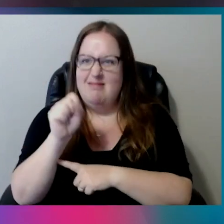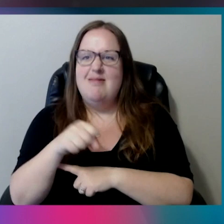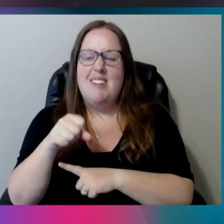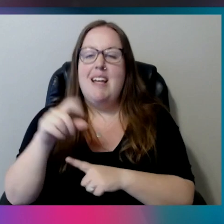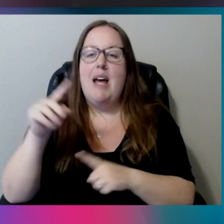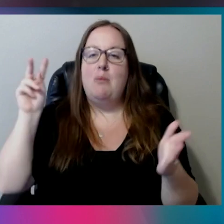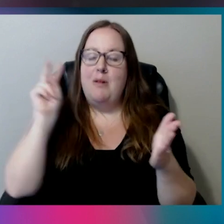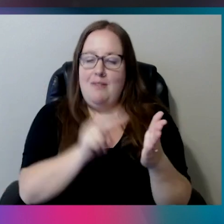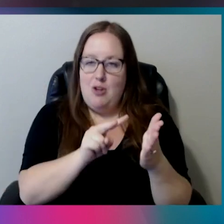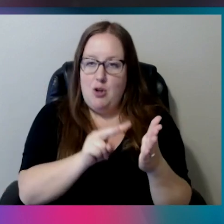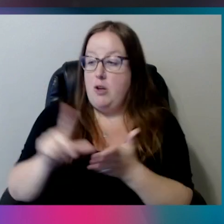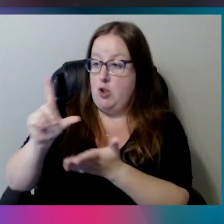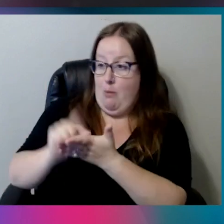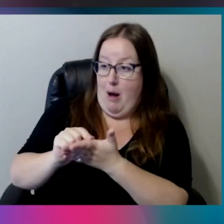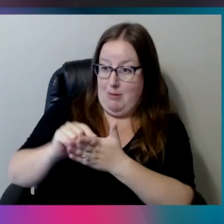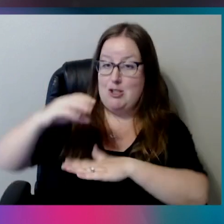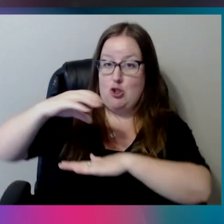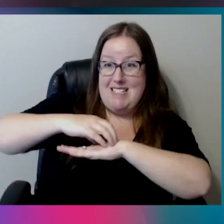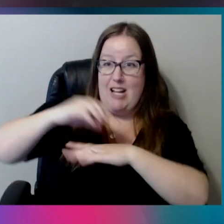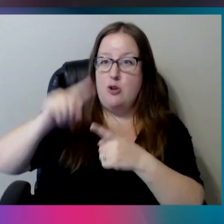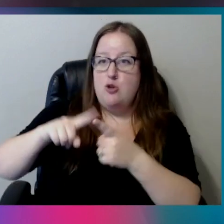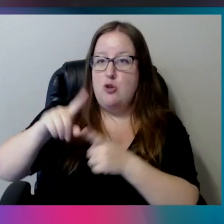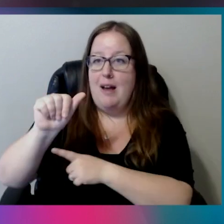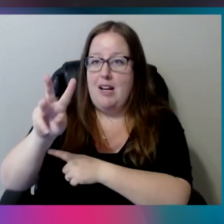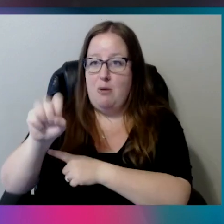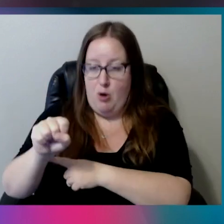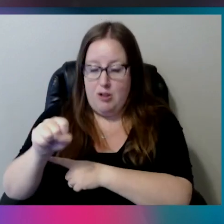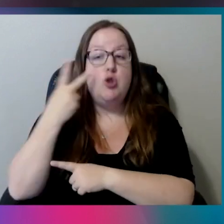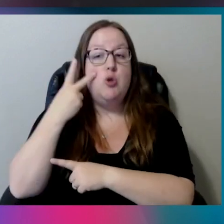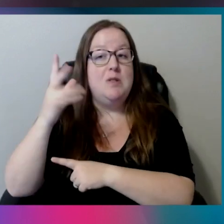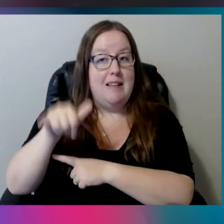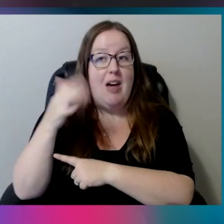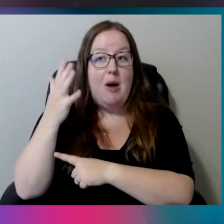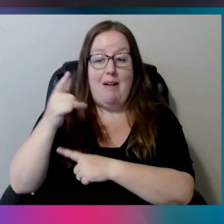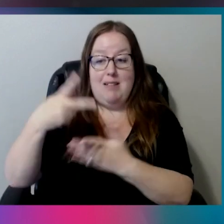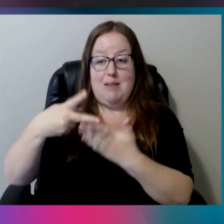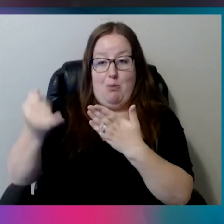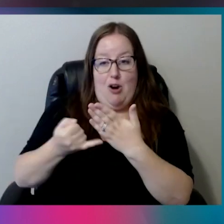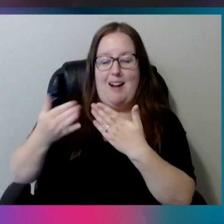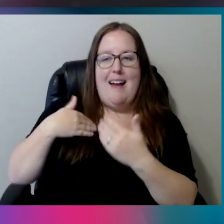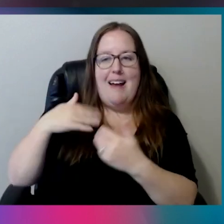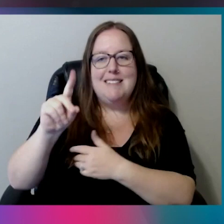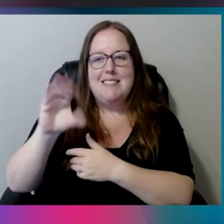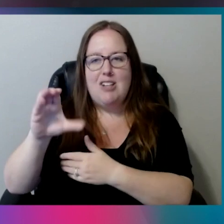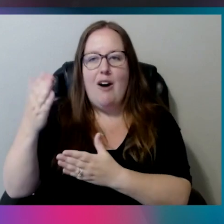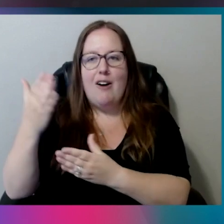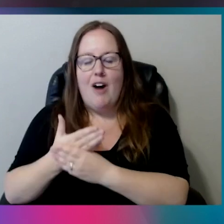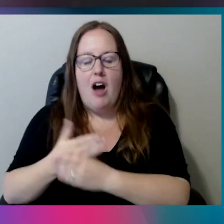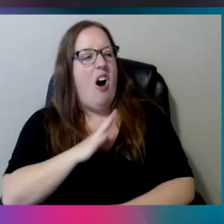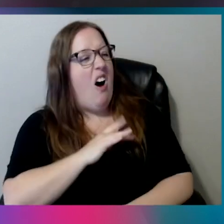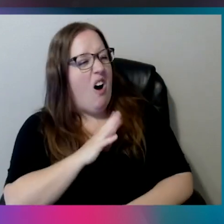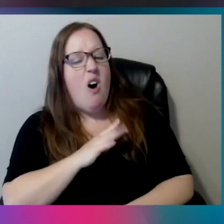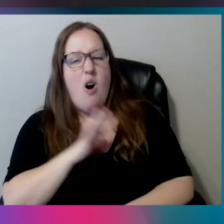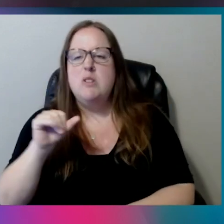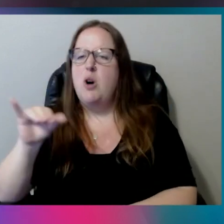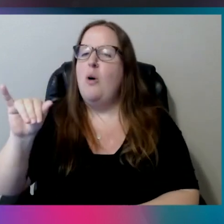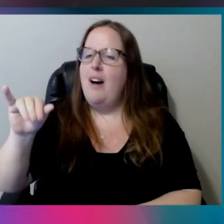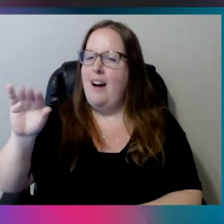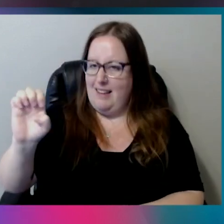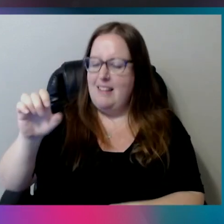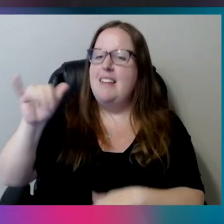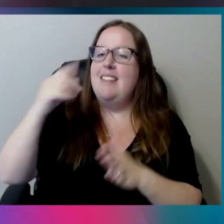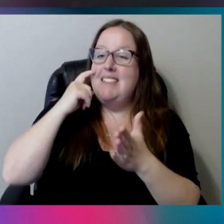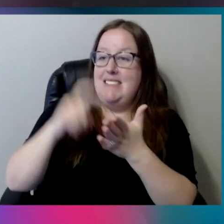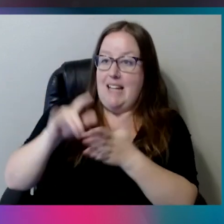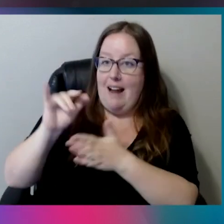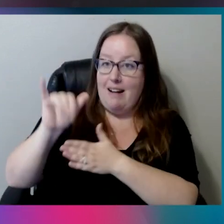publish container to AWS too. You see publish container because this project has a Docker file. Oh, interesting. So the IDE, the toolkit detects that and gives you the